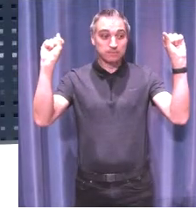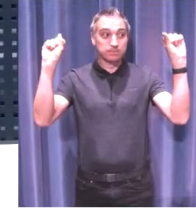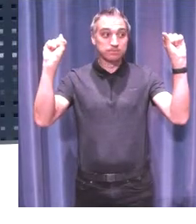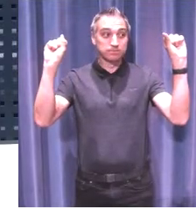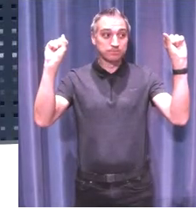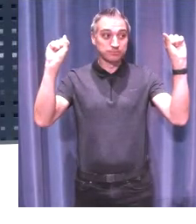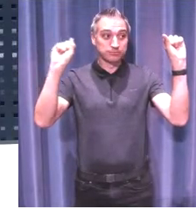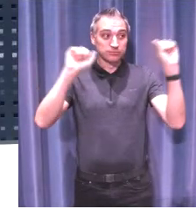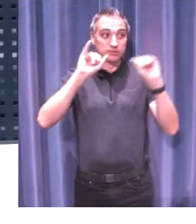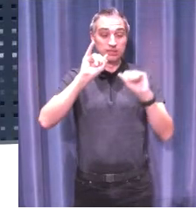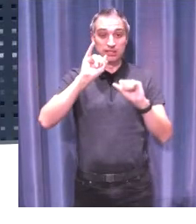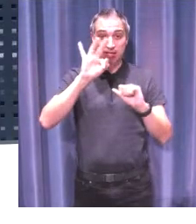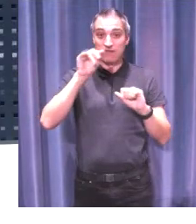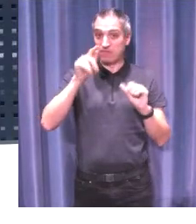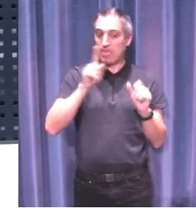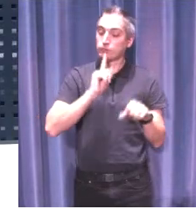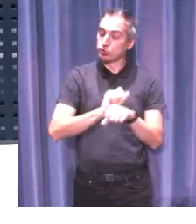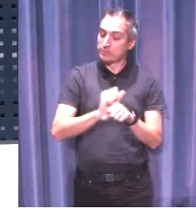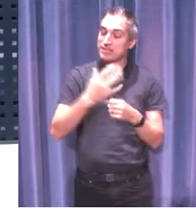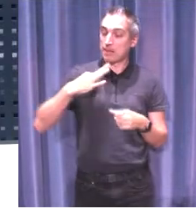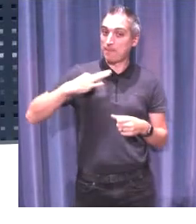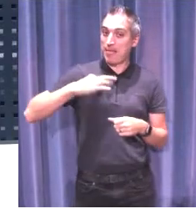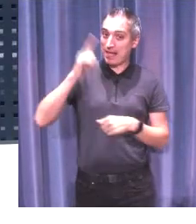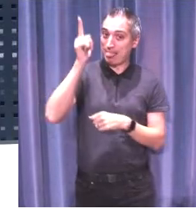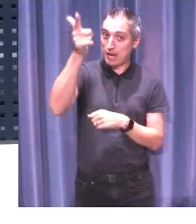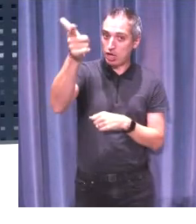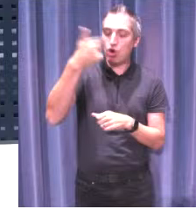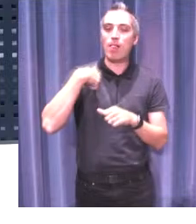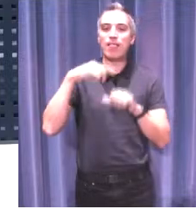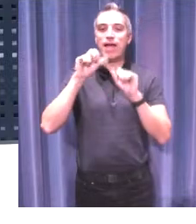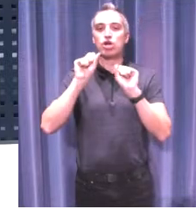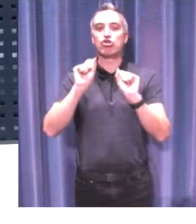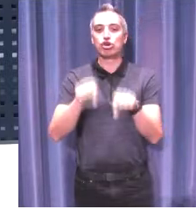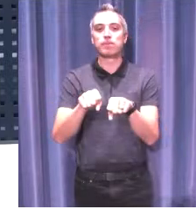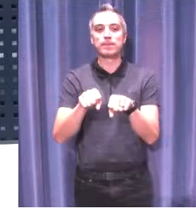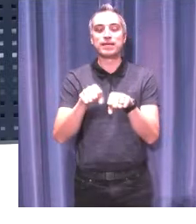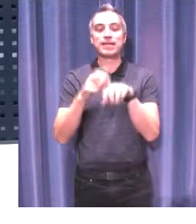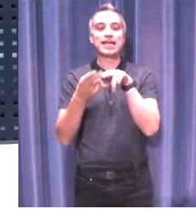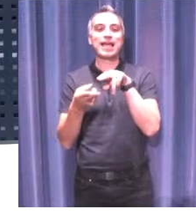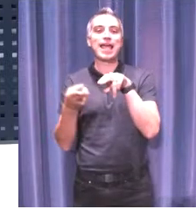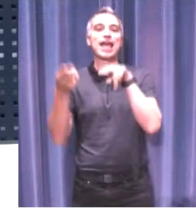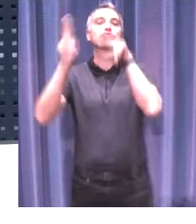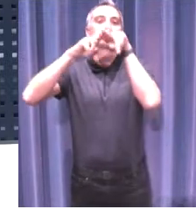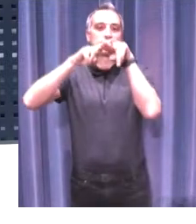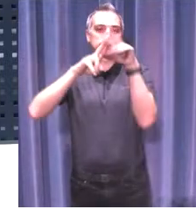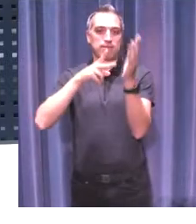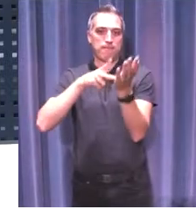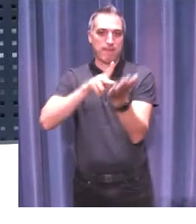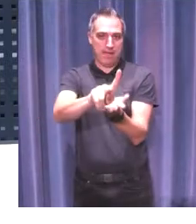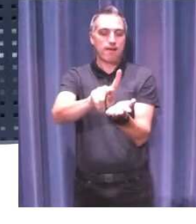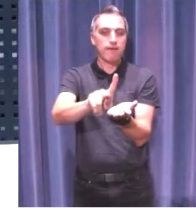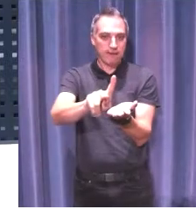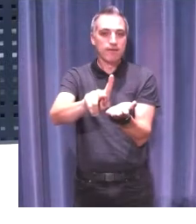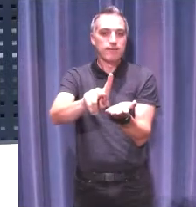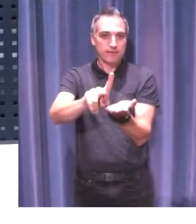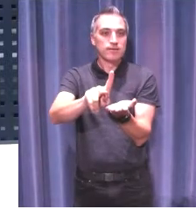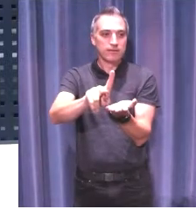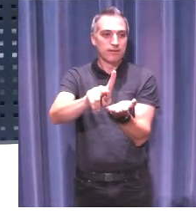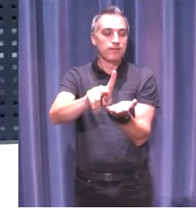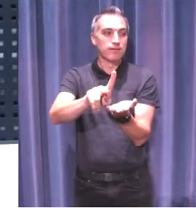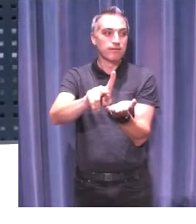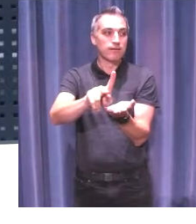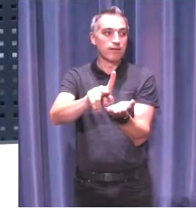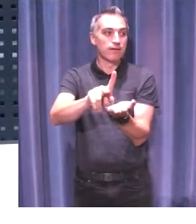they should apply for that, to get an increase at that point. There were